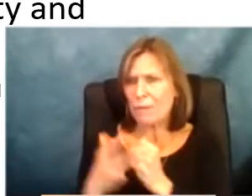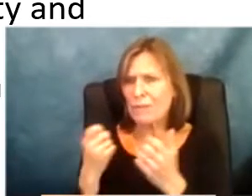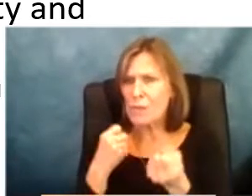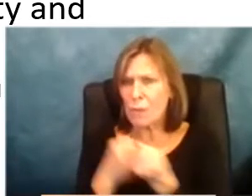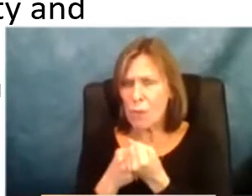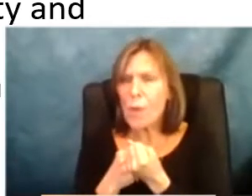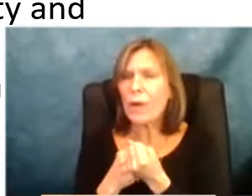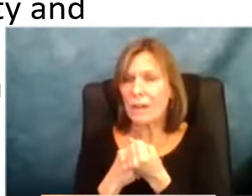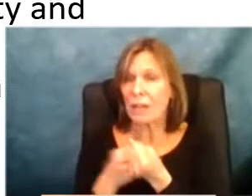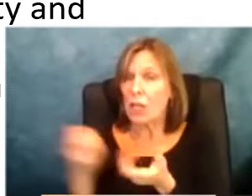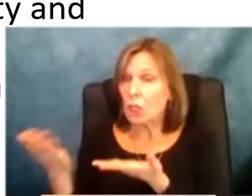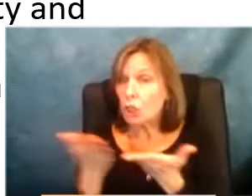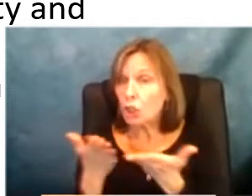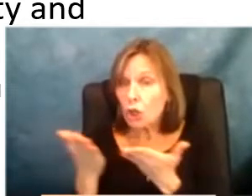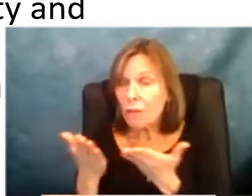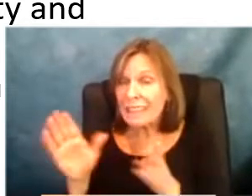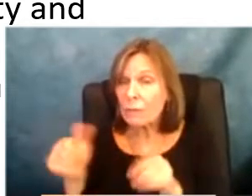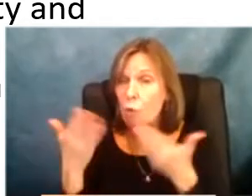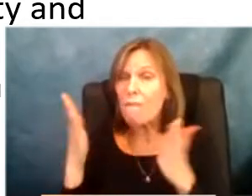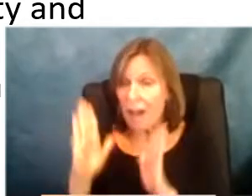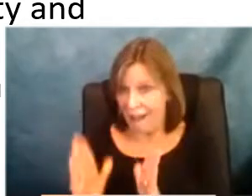some service providers and